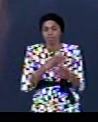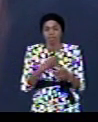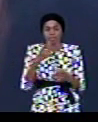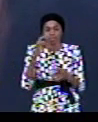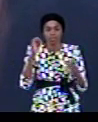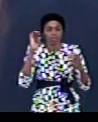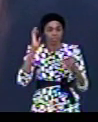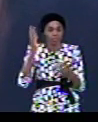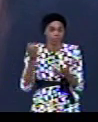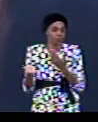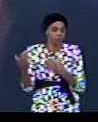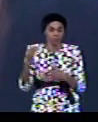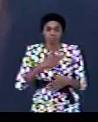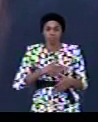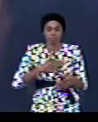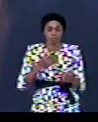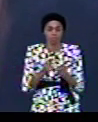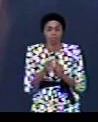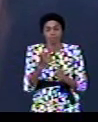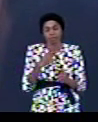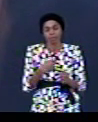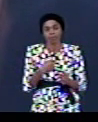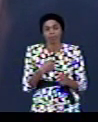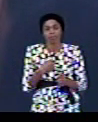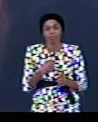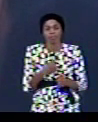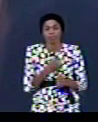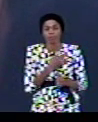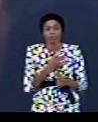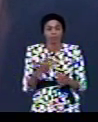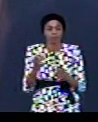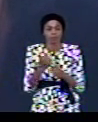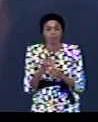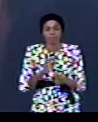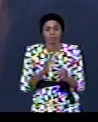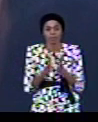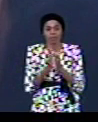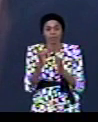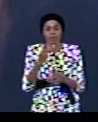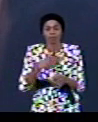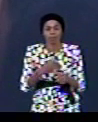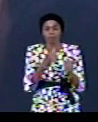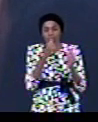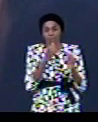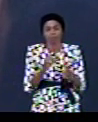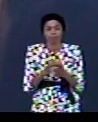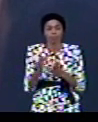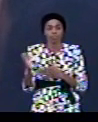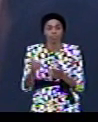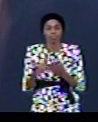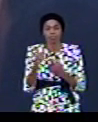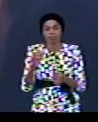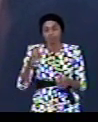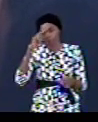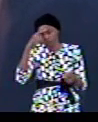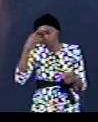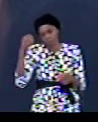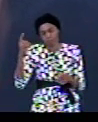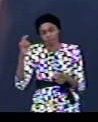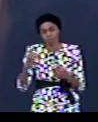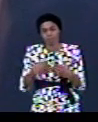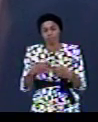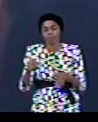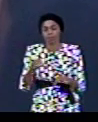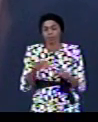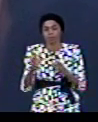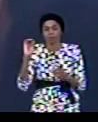God, and thou wast pleased with me. Take, I pray thee, my blessing that is brought to thee, because God